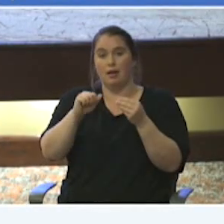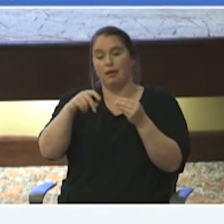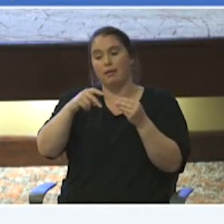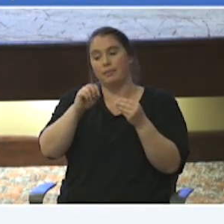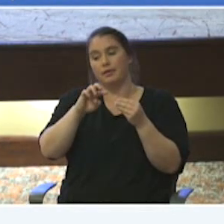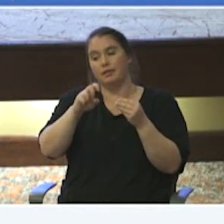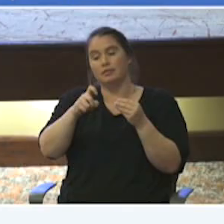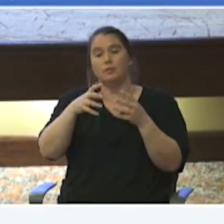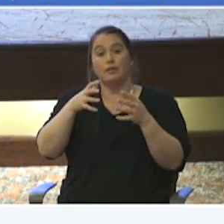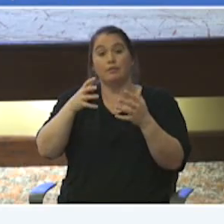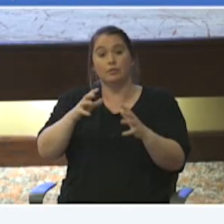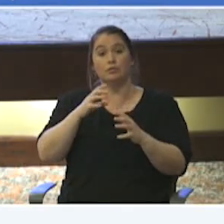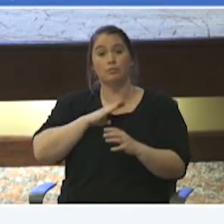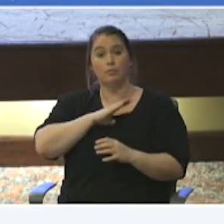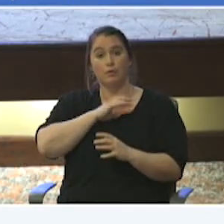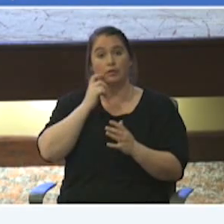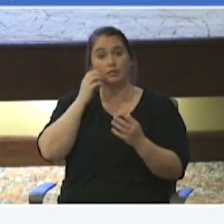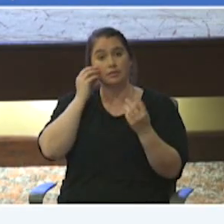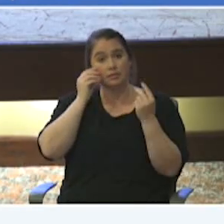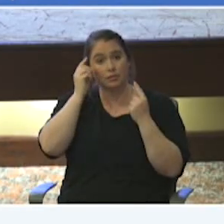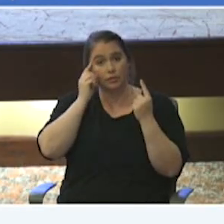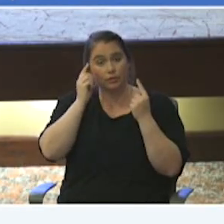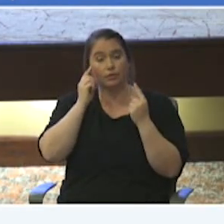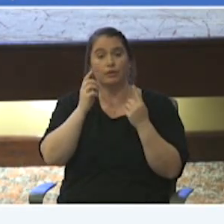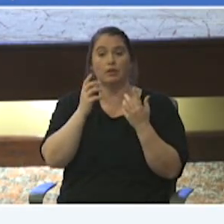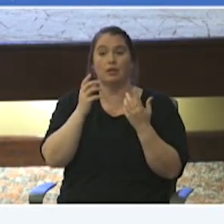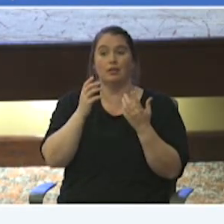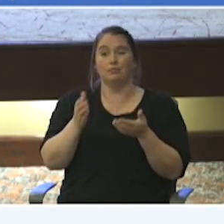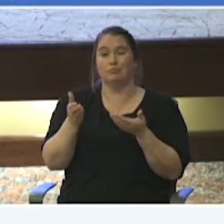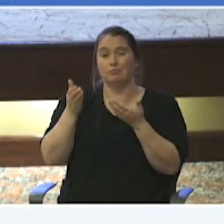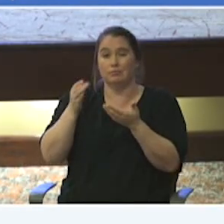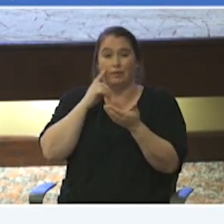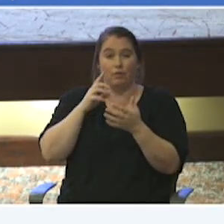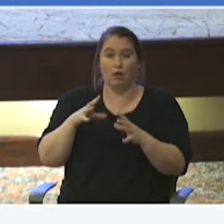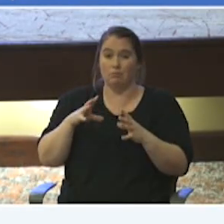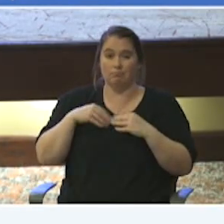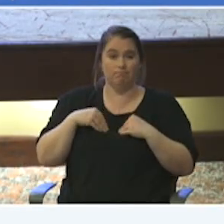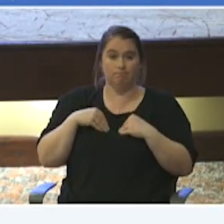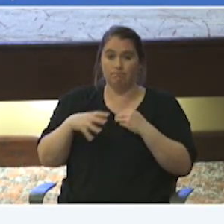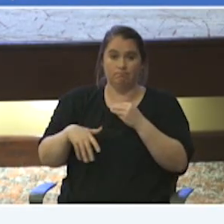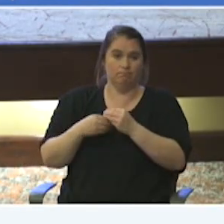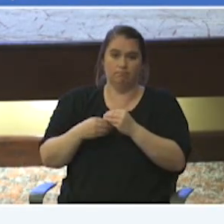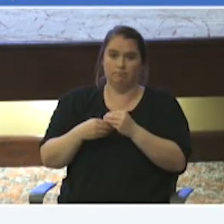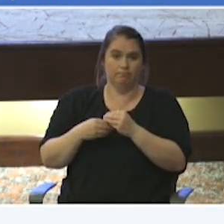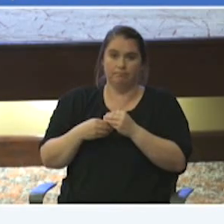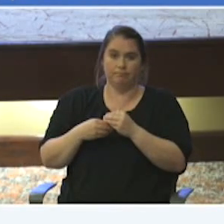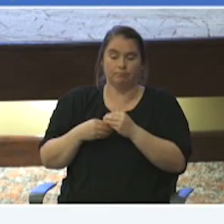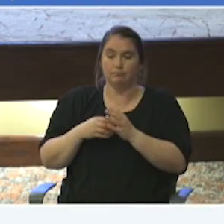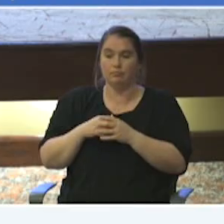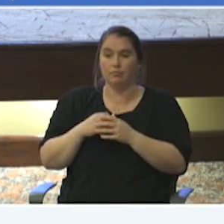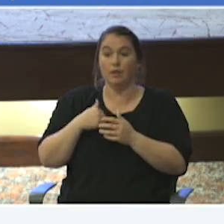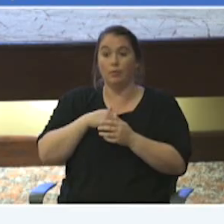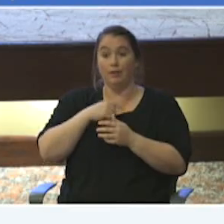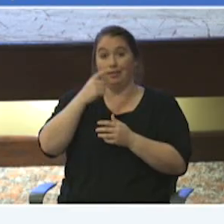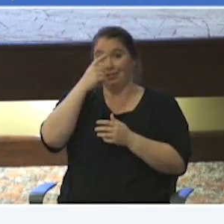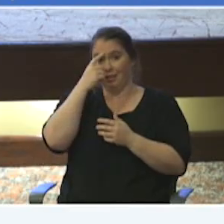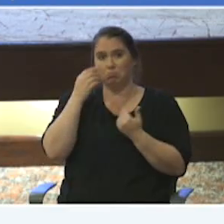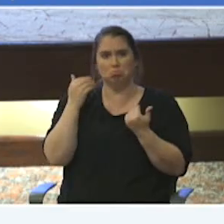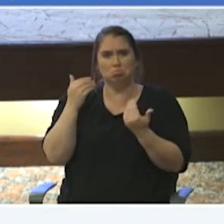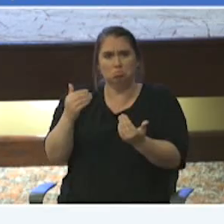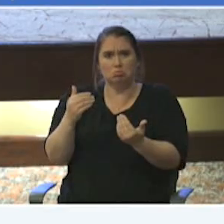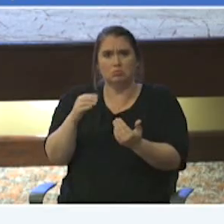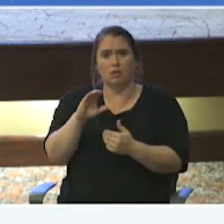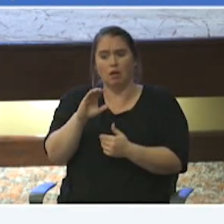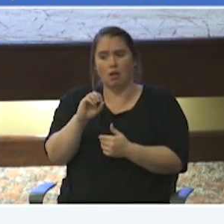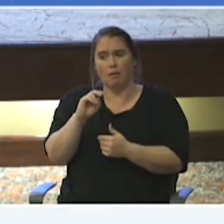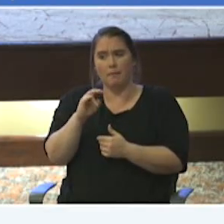it and recommended not to adopt it. We think there's a compromise in there because there is a